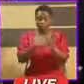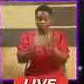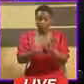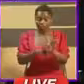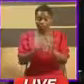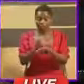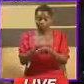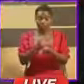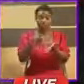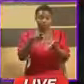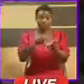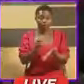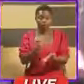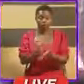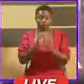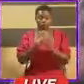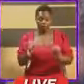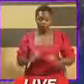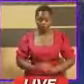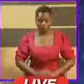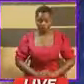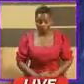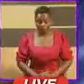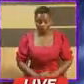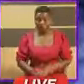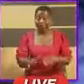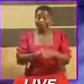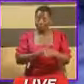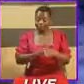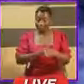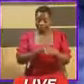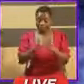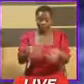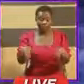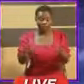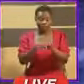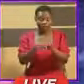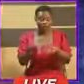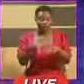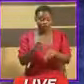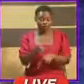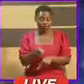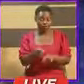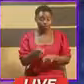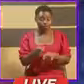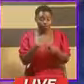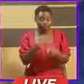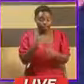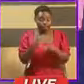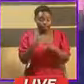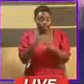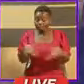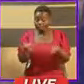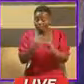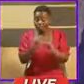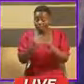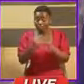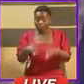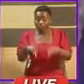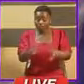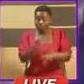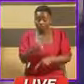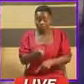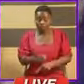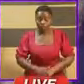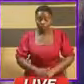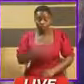tegubayambye. Ebizinensi ez'amaanyi zonna ziri ku luguudo luno, abantu ab'amaanyi bonna bonna bali ku luguudo luno. Kakati